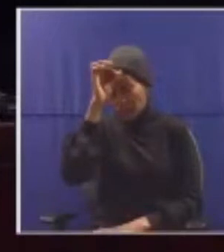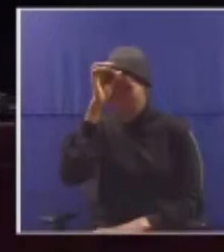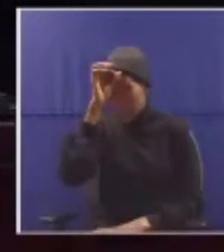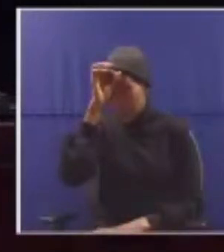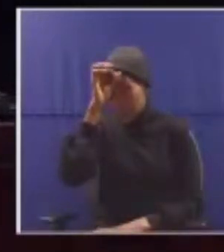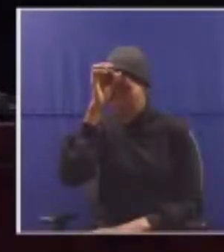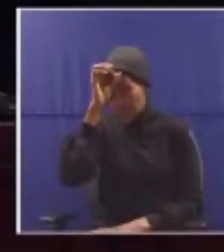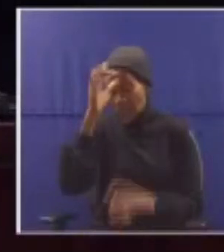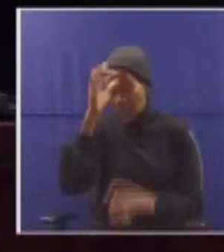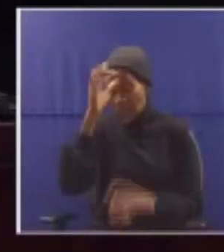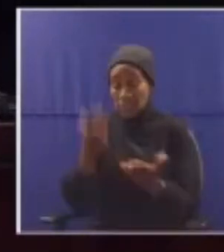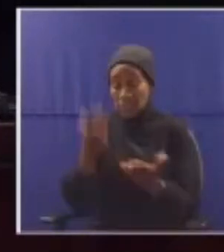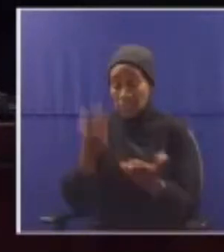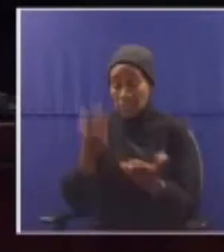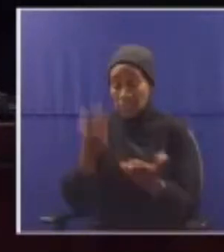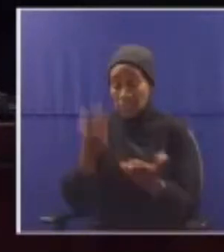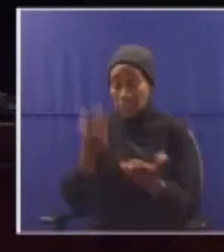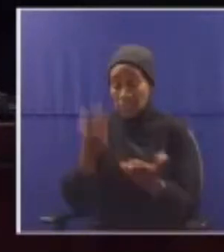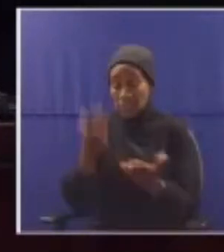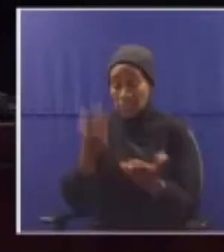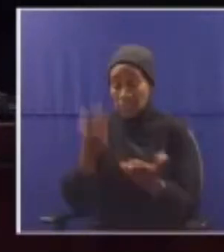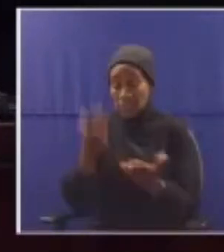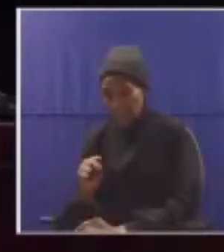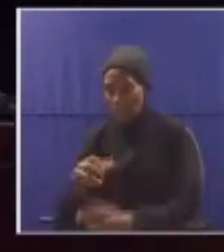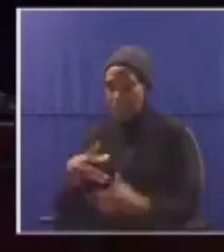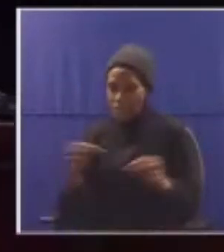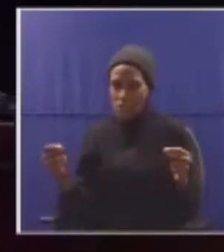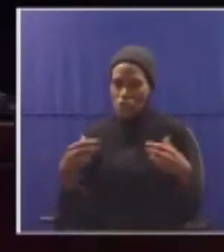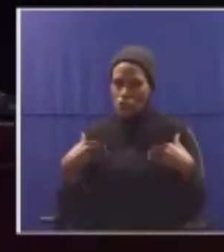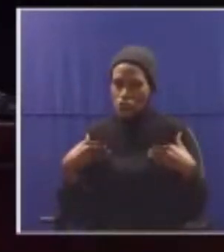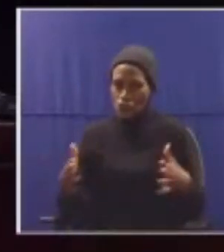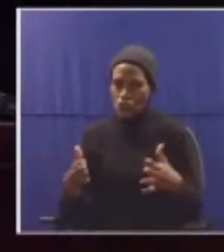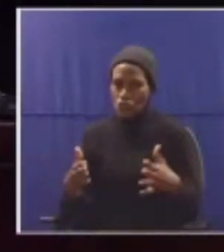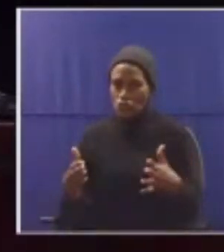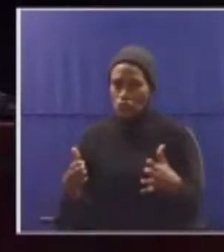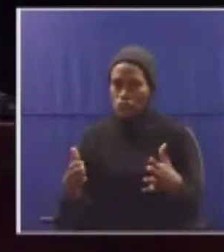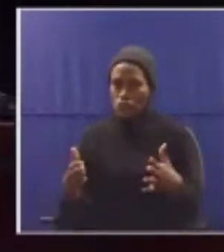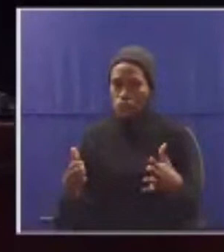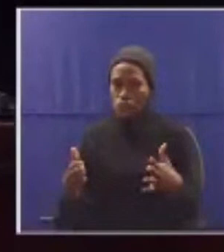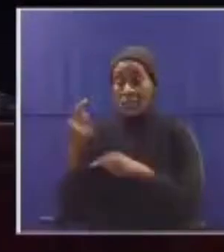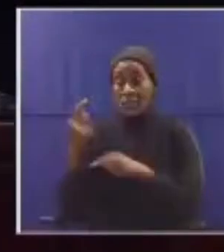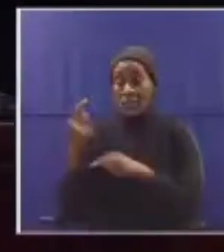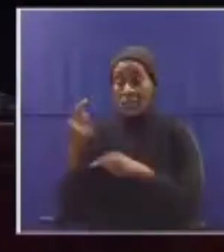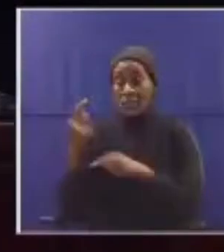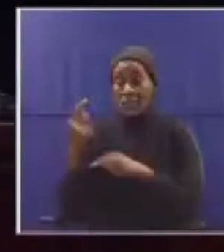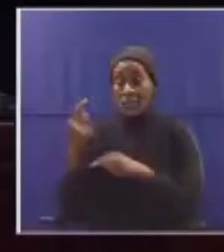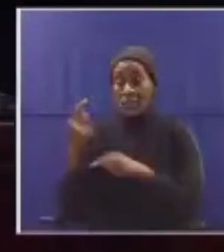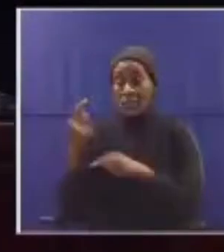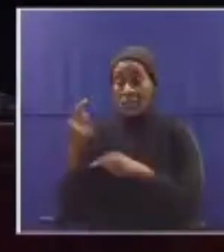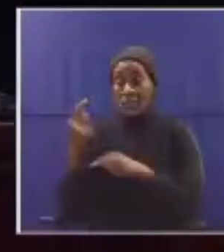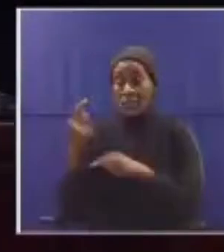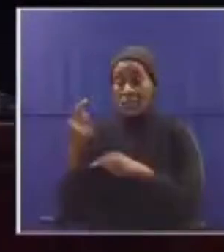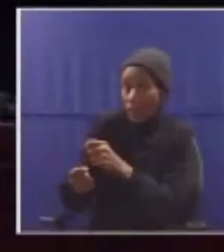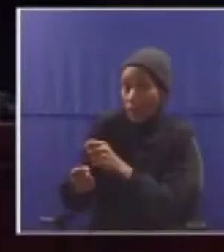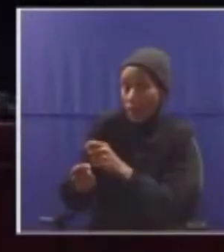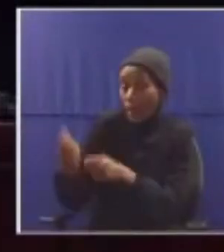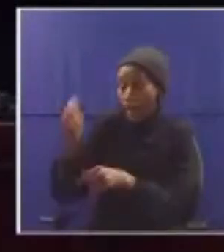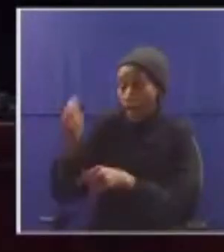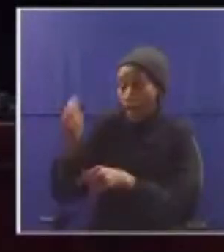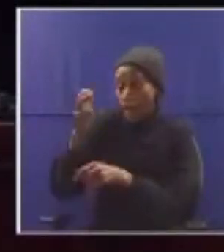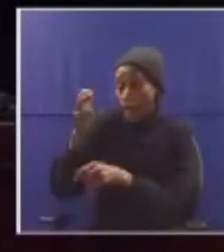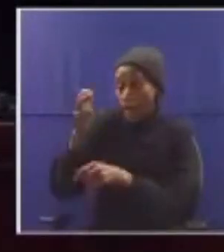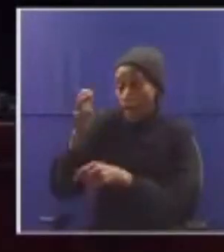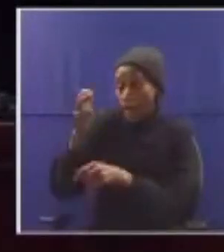or Police Service has initiated the concept of traditional policing, which has